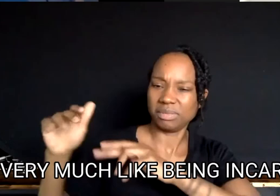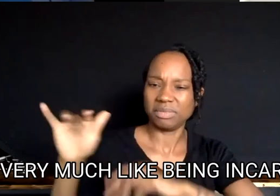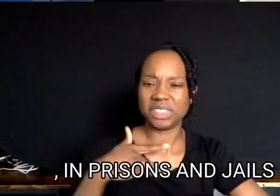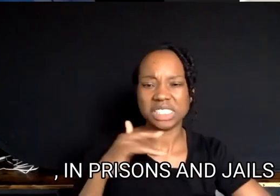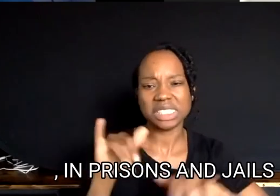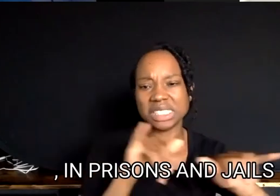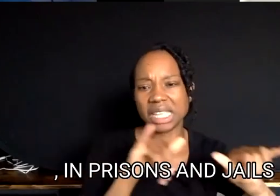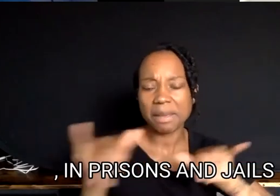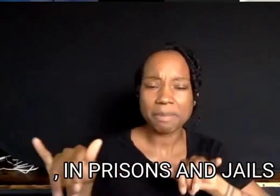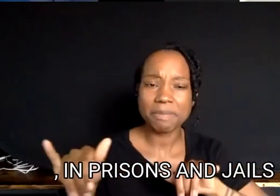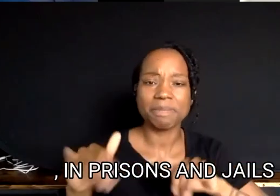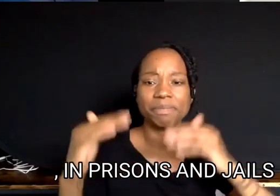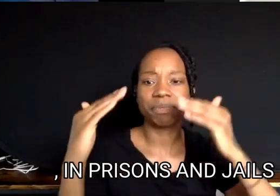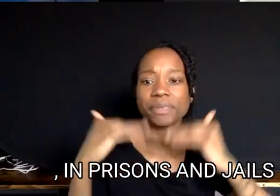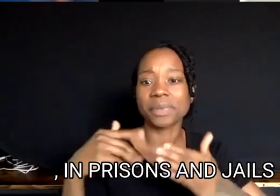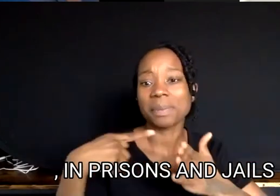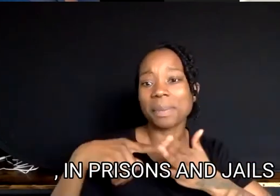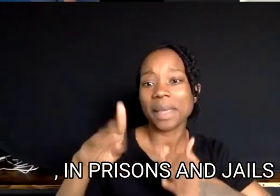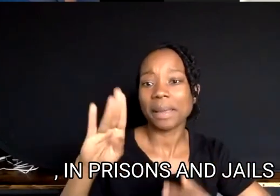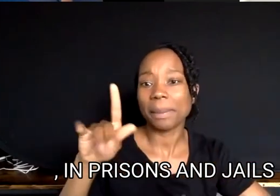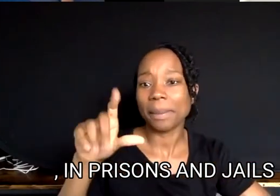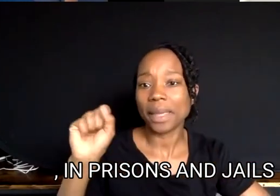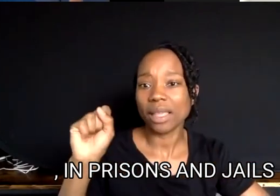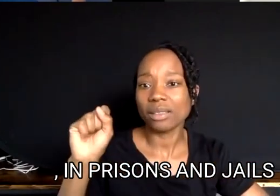Paying bills. You're saying